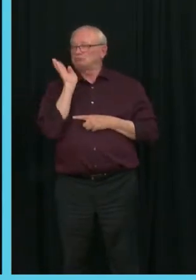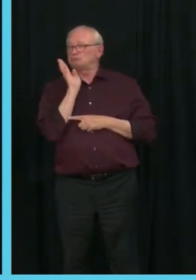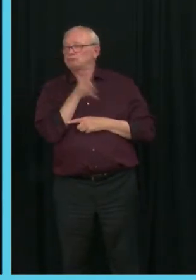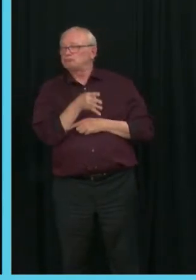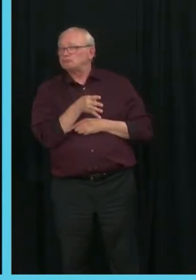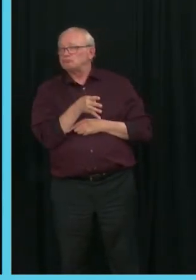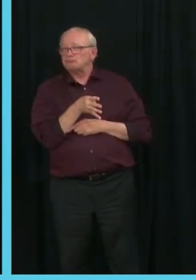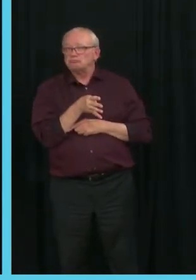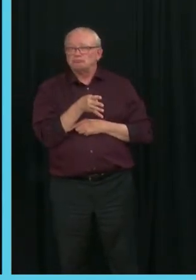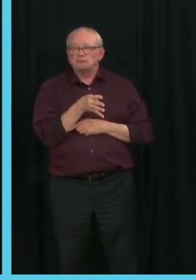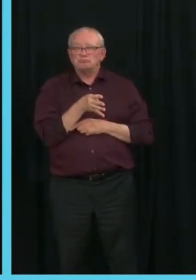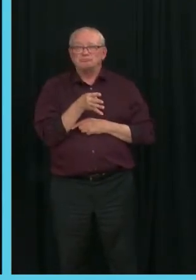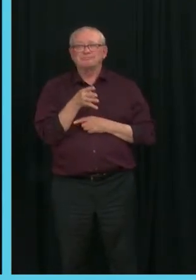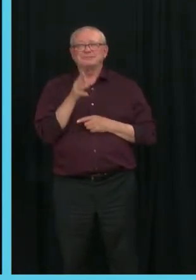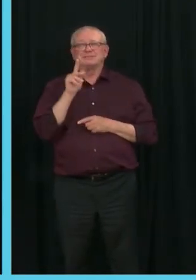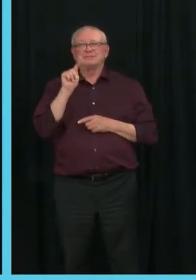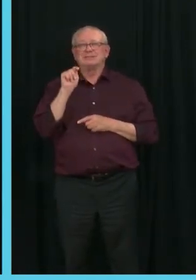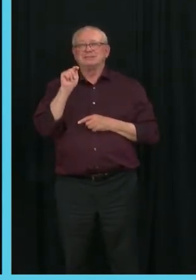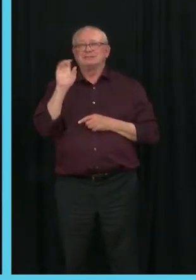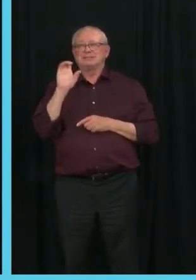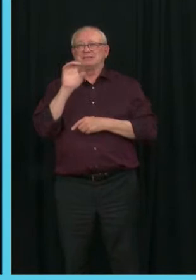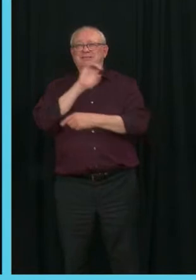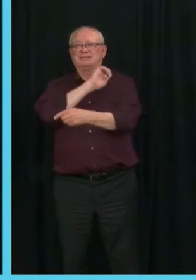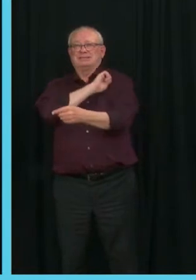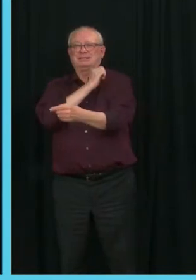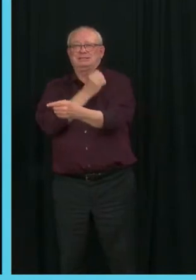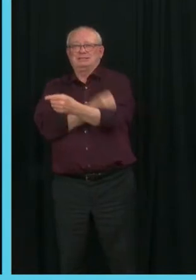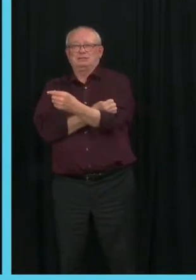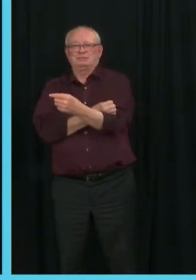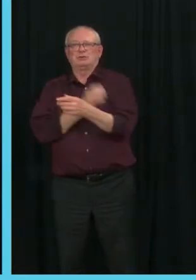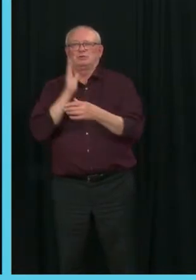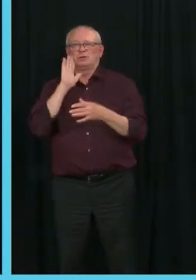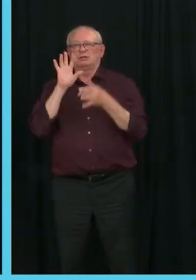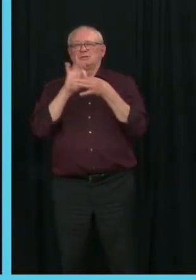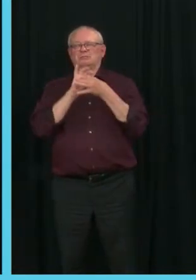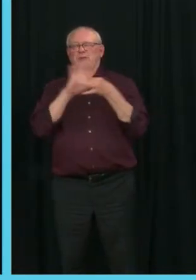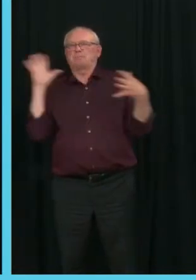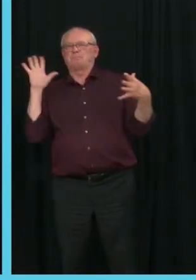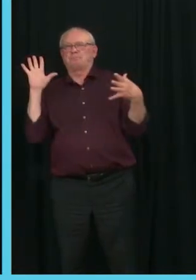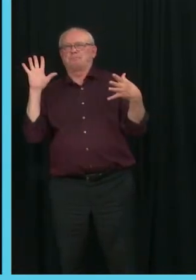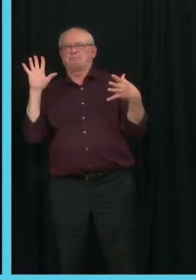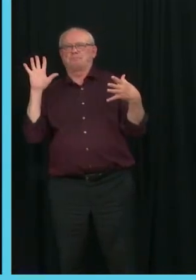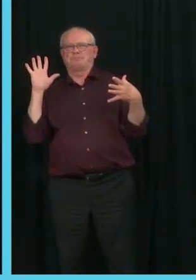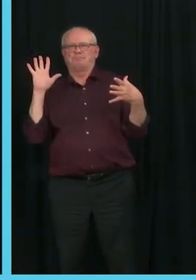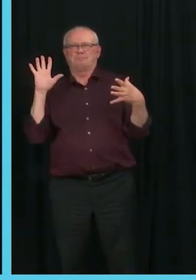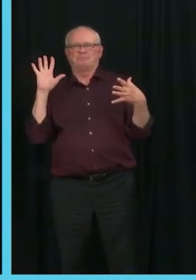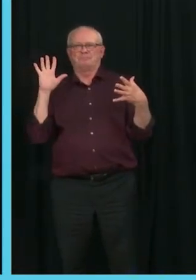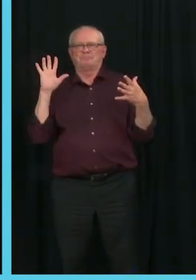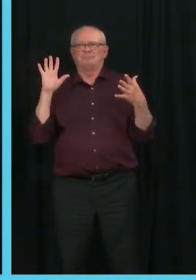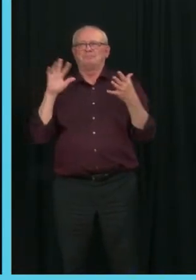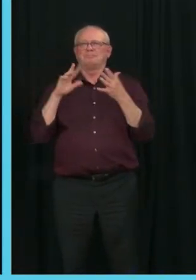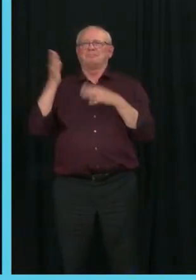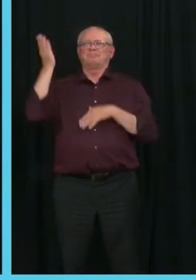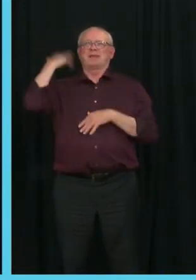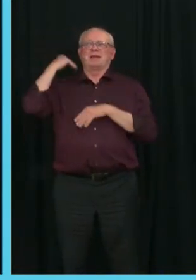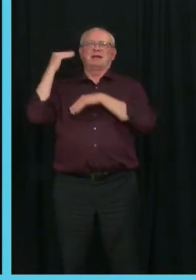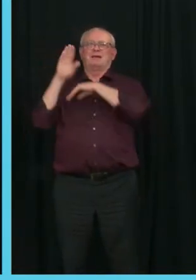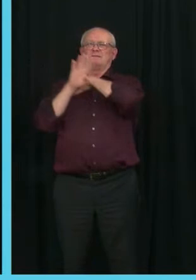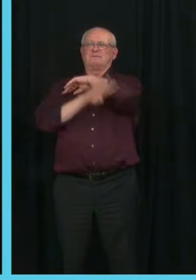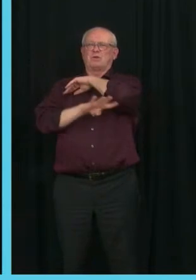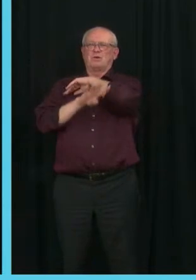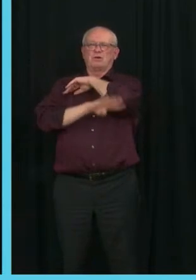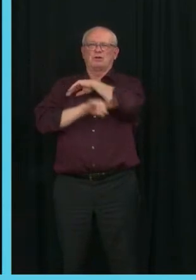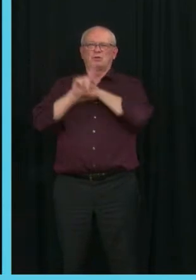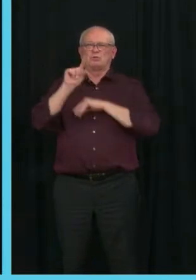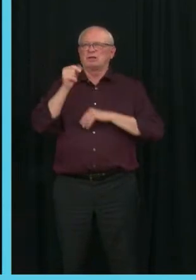Energy would have pulled the plug on its project in the fall of 2019, after